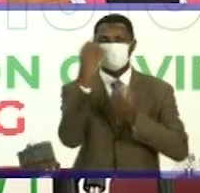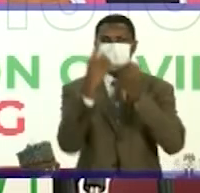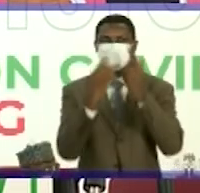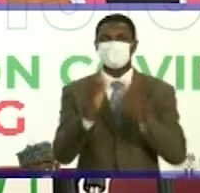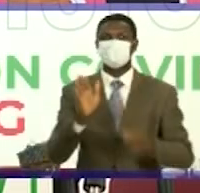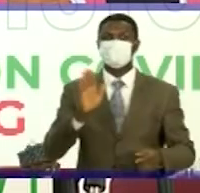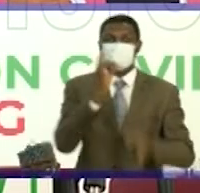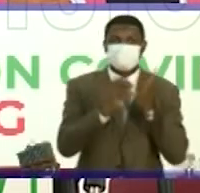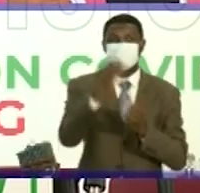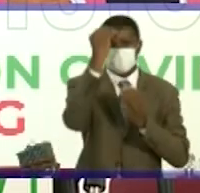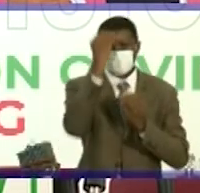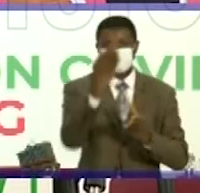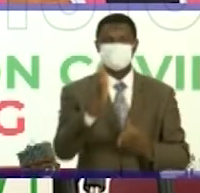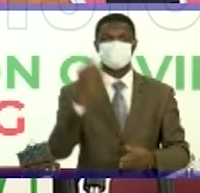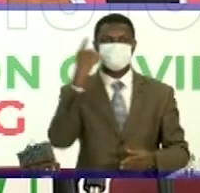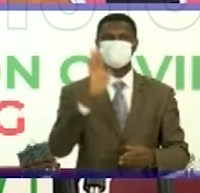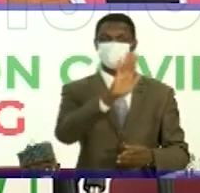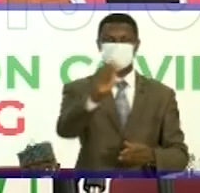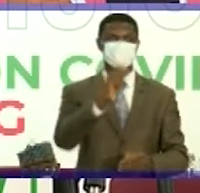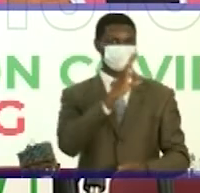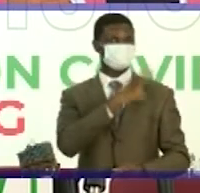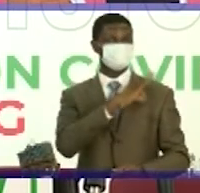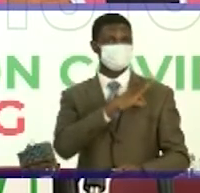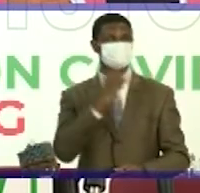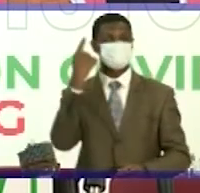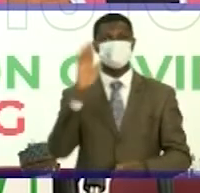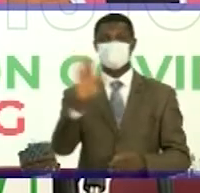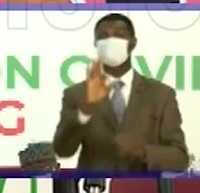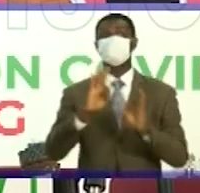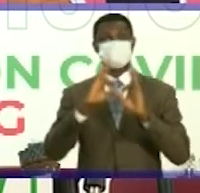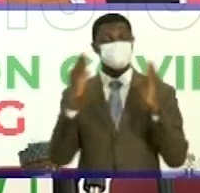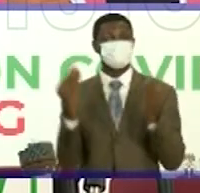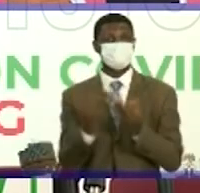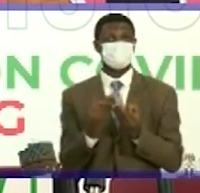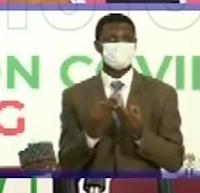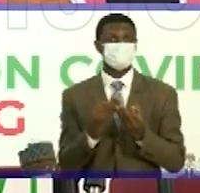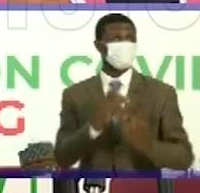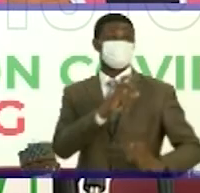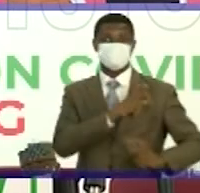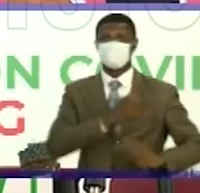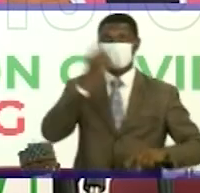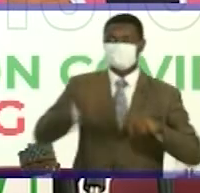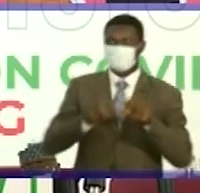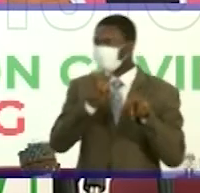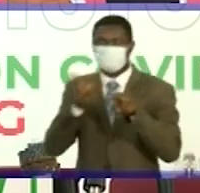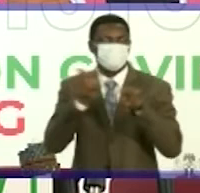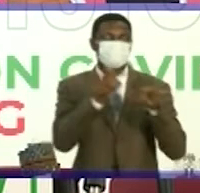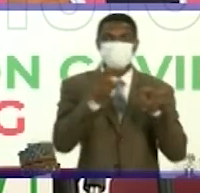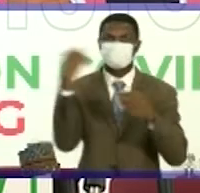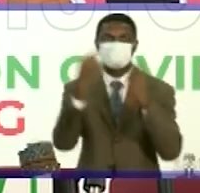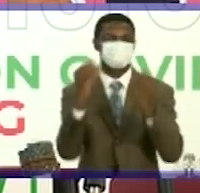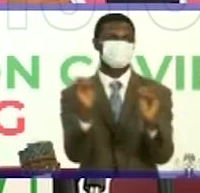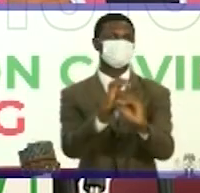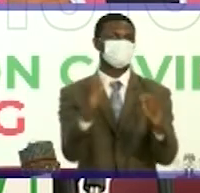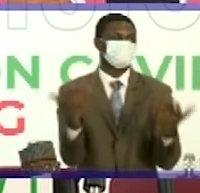in the interest of their families and loved ones. The police cannot be everywhere at the same time. Having said this, we